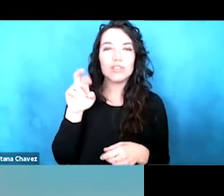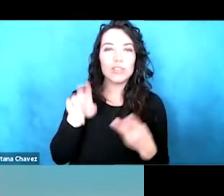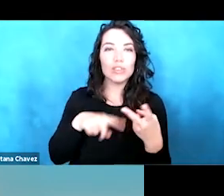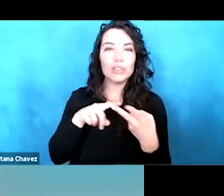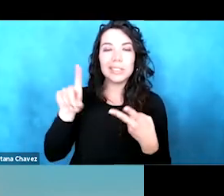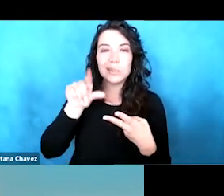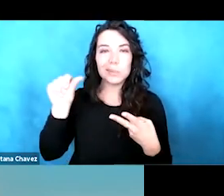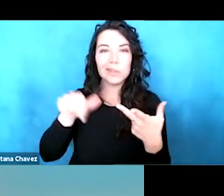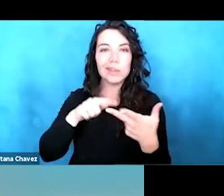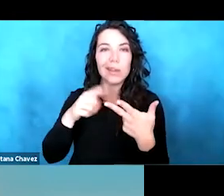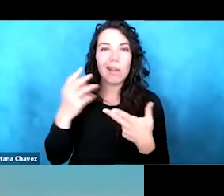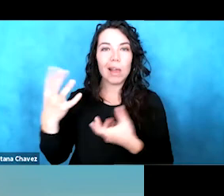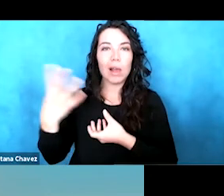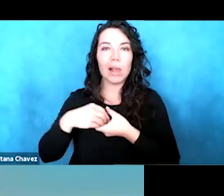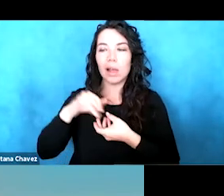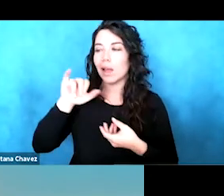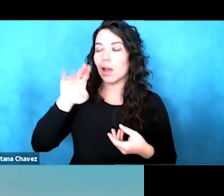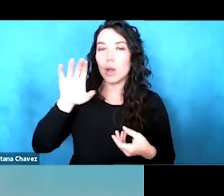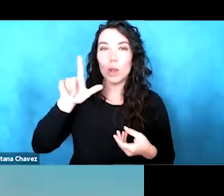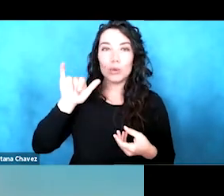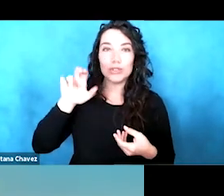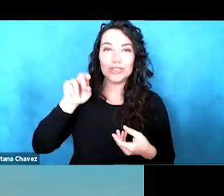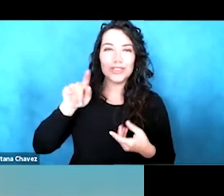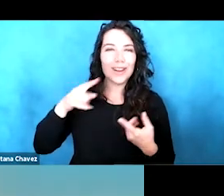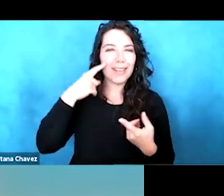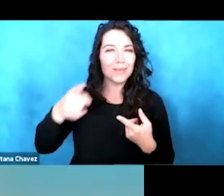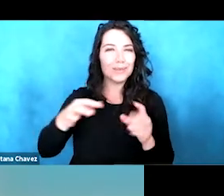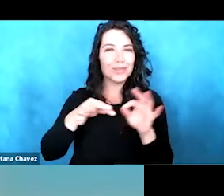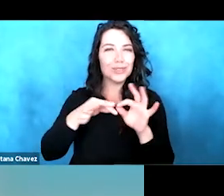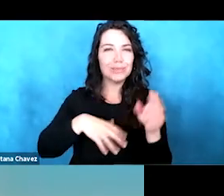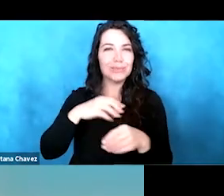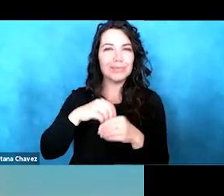I believe you said something about this being in section 2.